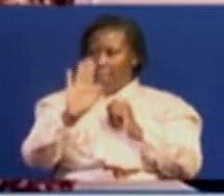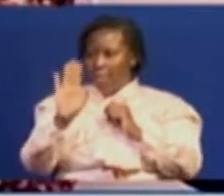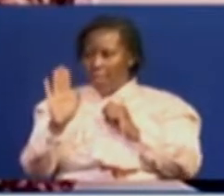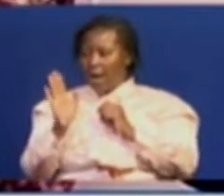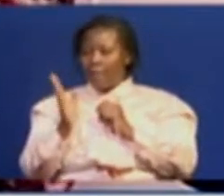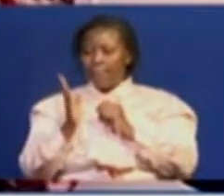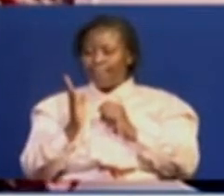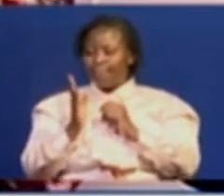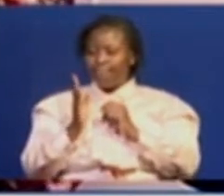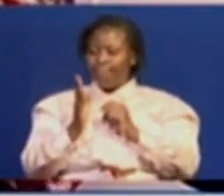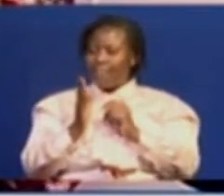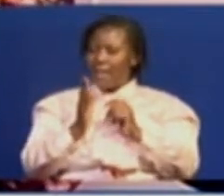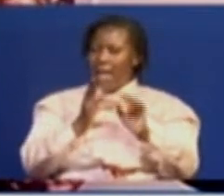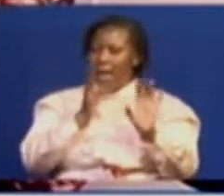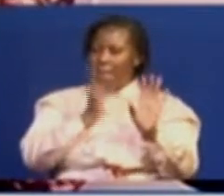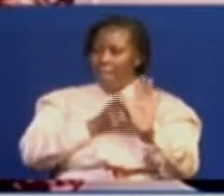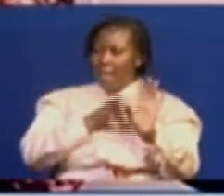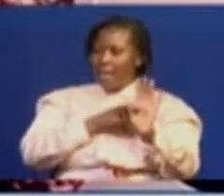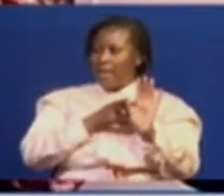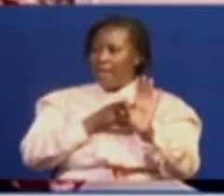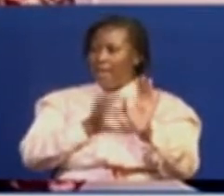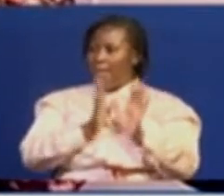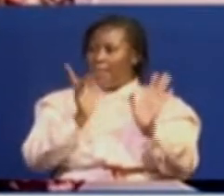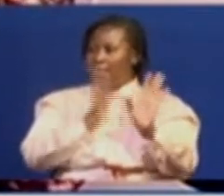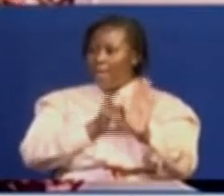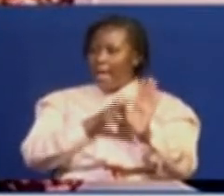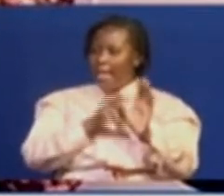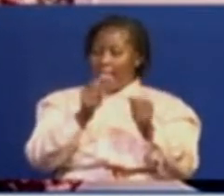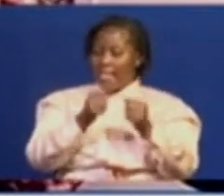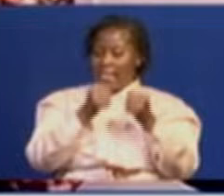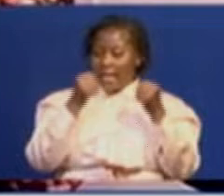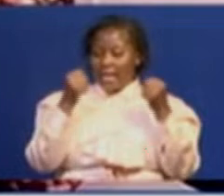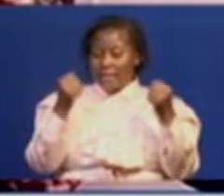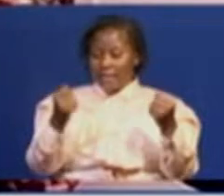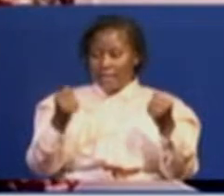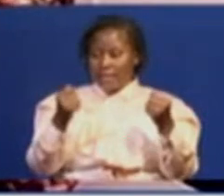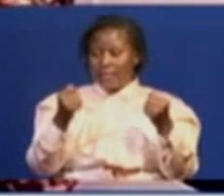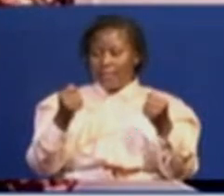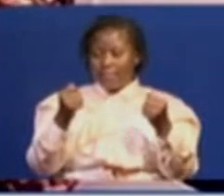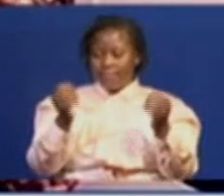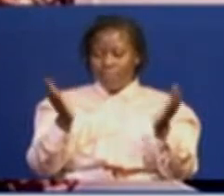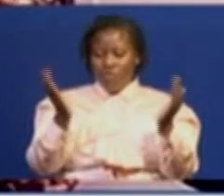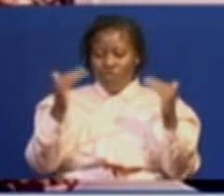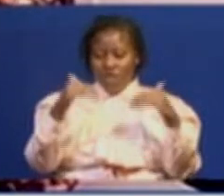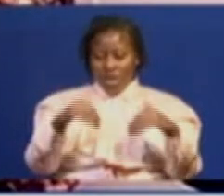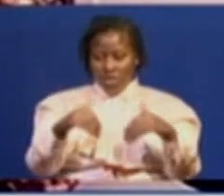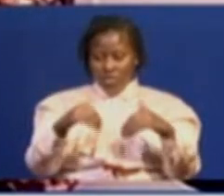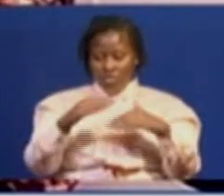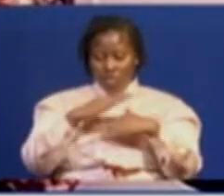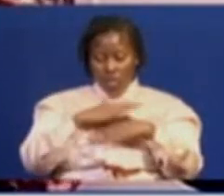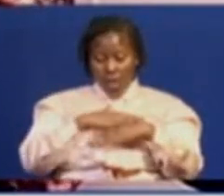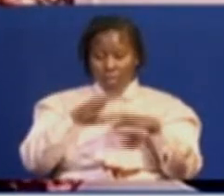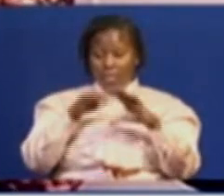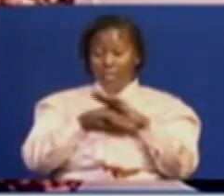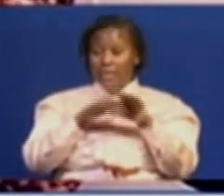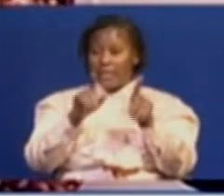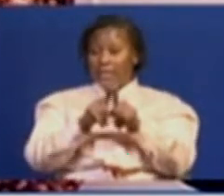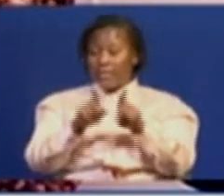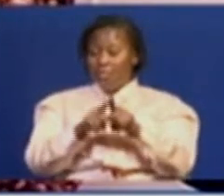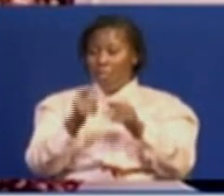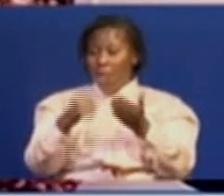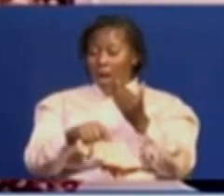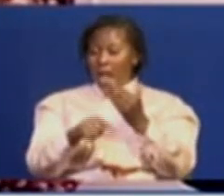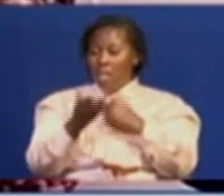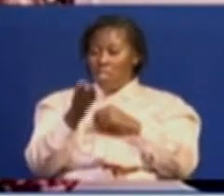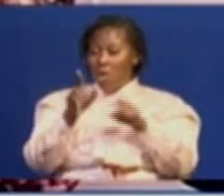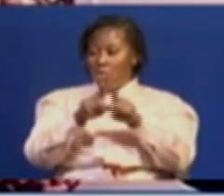views through attending the public participation in the gazetted venues, honorable members.